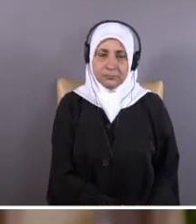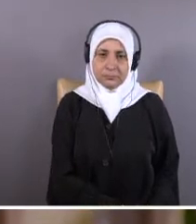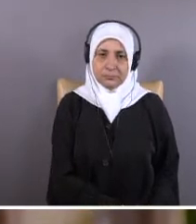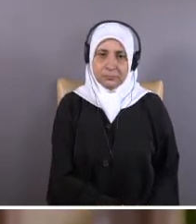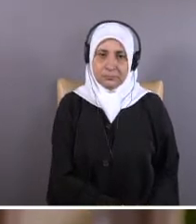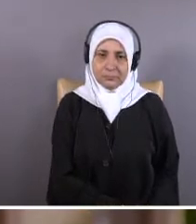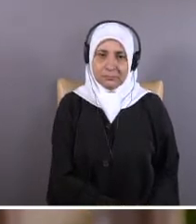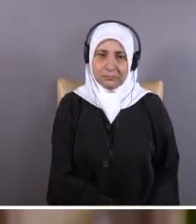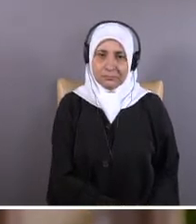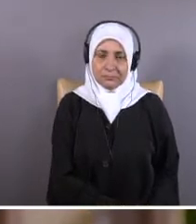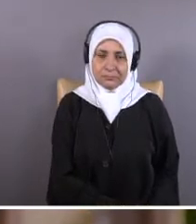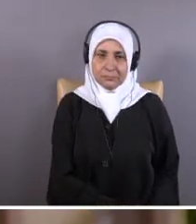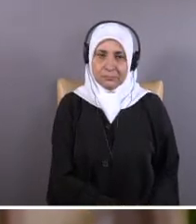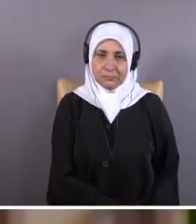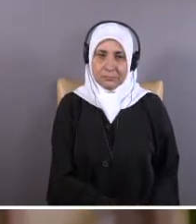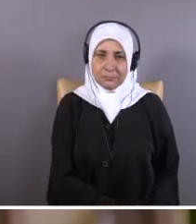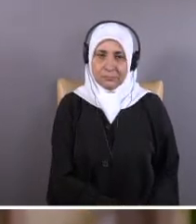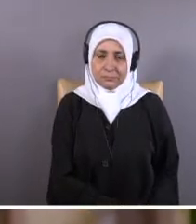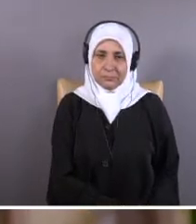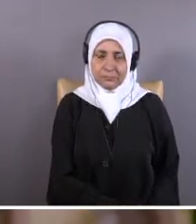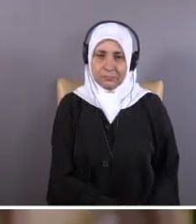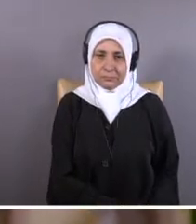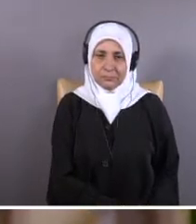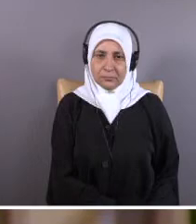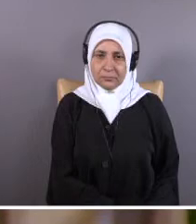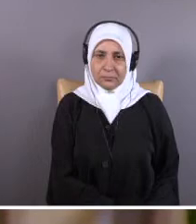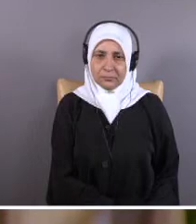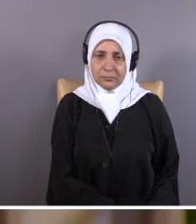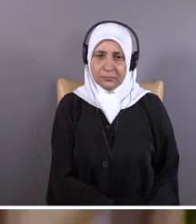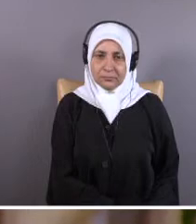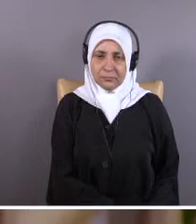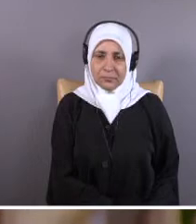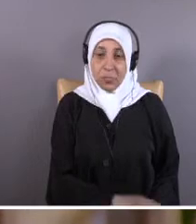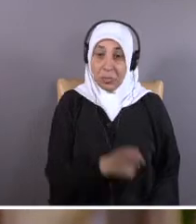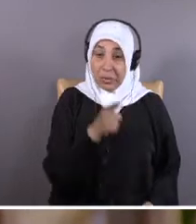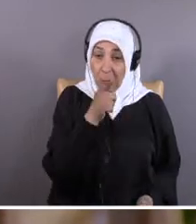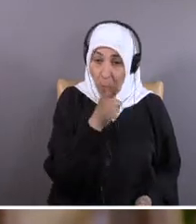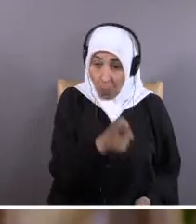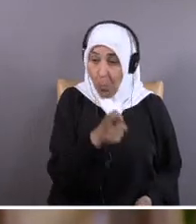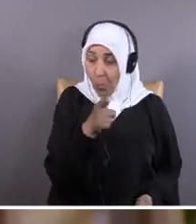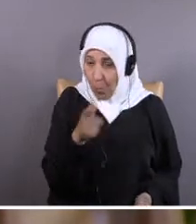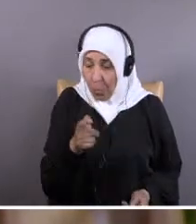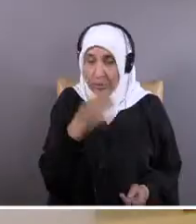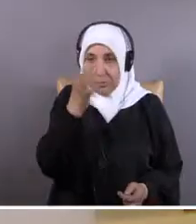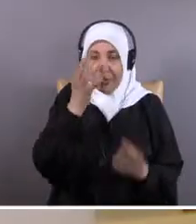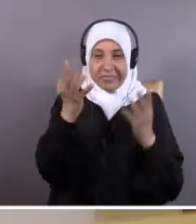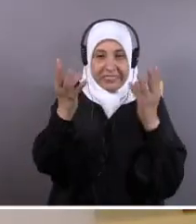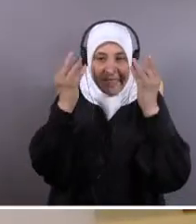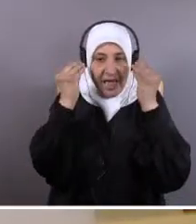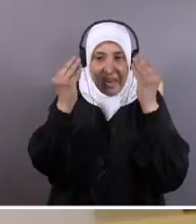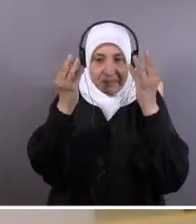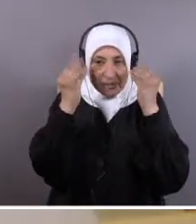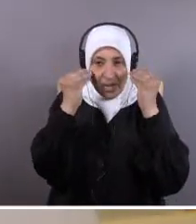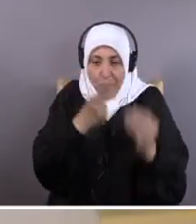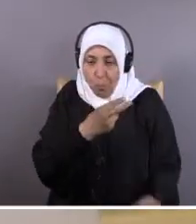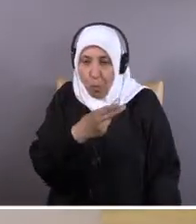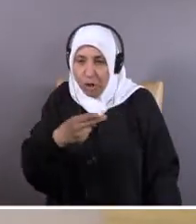That's the sacred teaching, the seven sacred teachings.